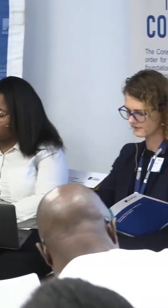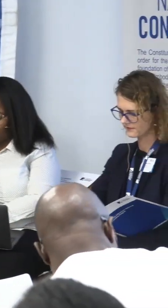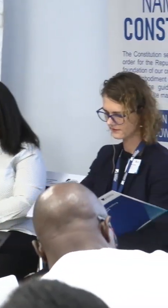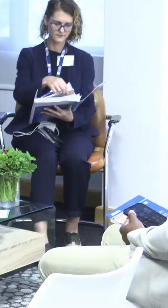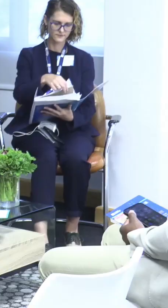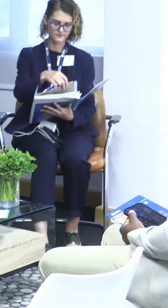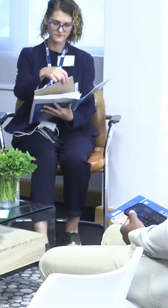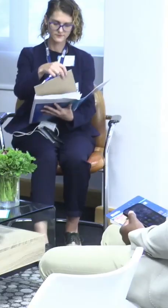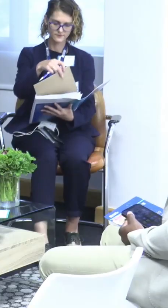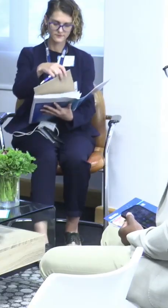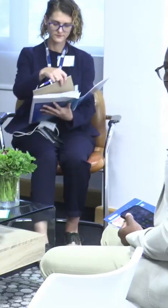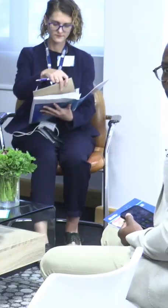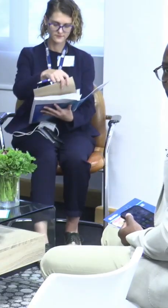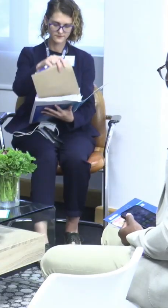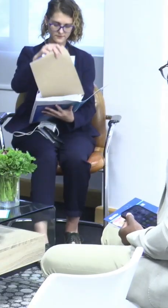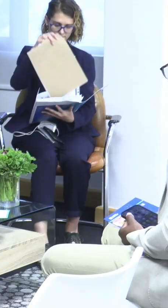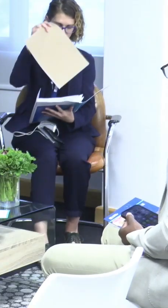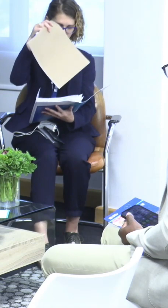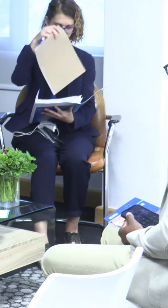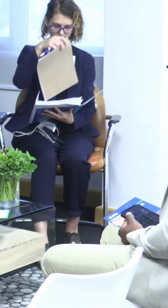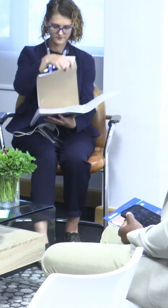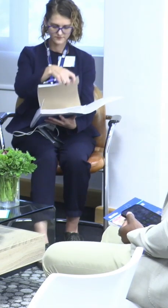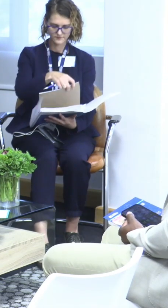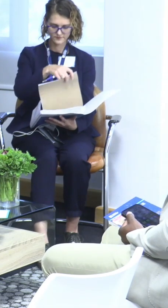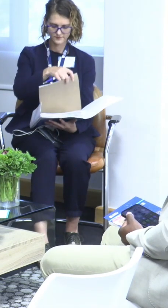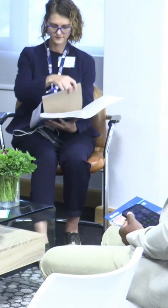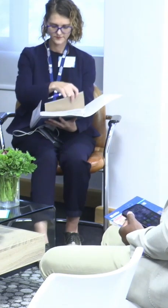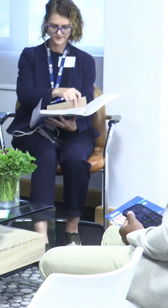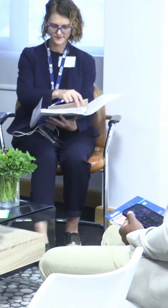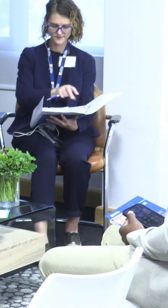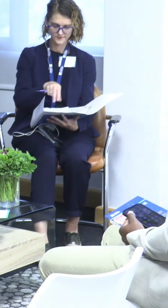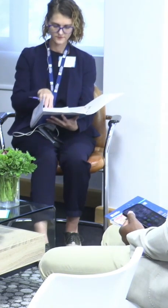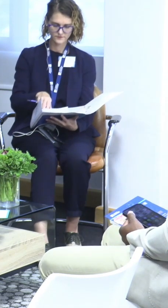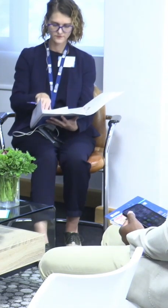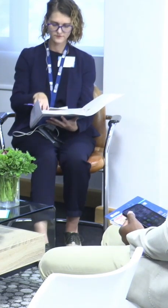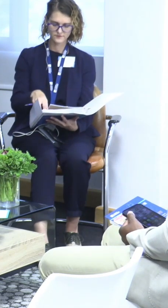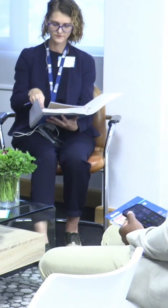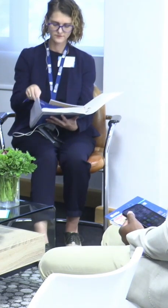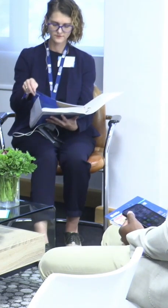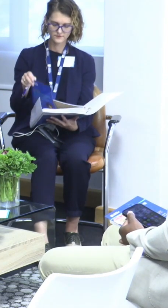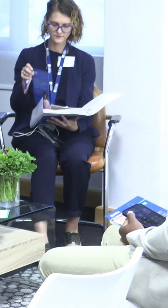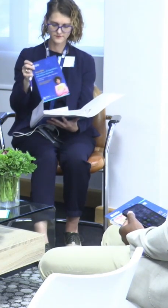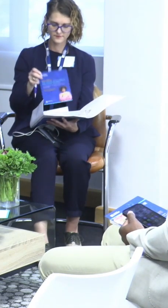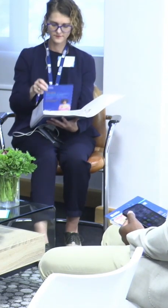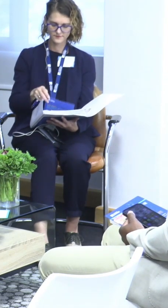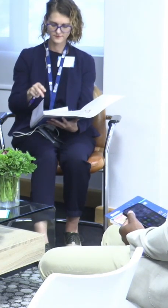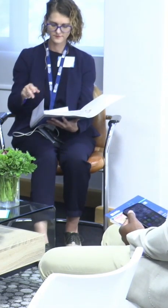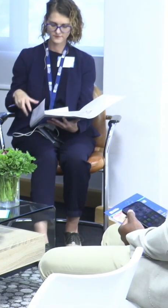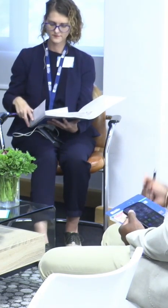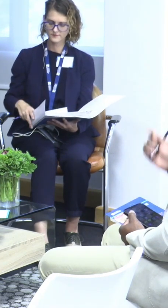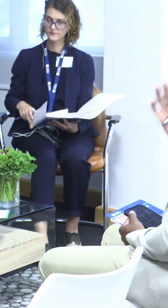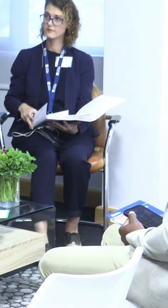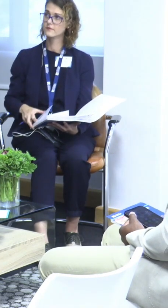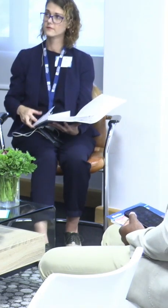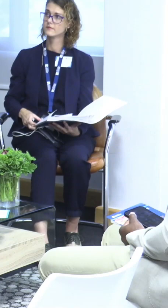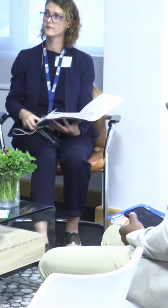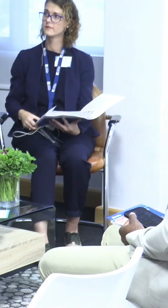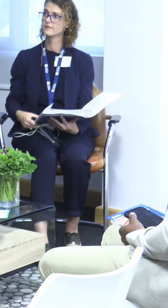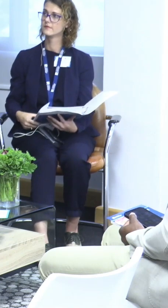by Ms. Eda Bon, the Deputy Executive Director for the Ministry of Education, Arts and Culture. And then to